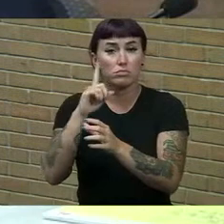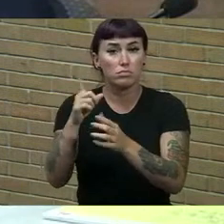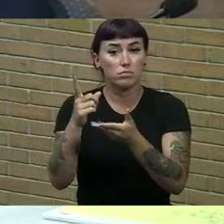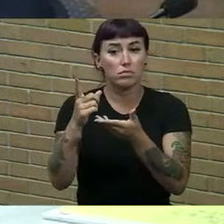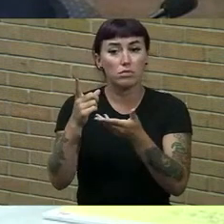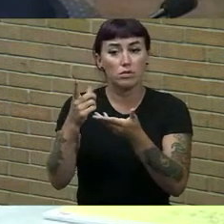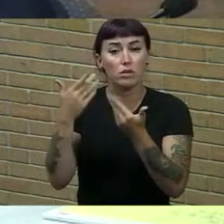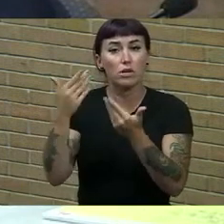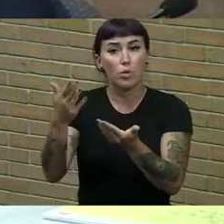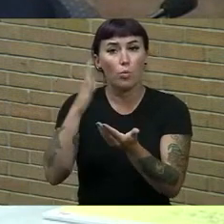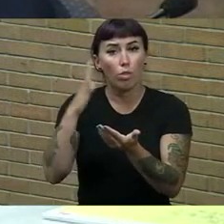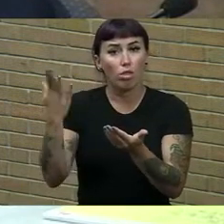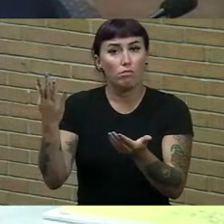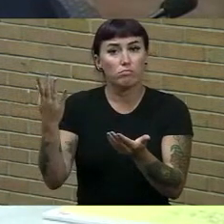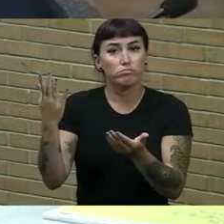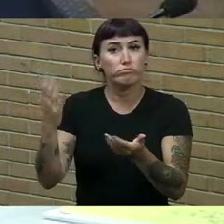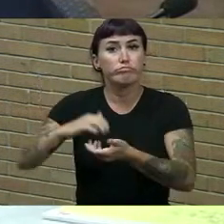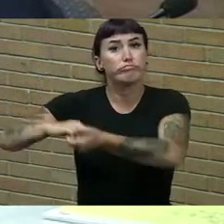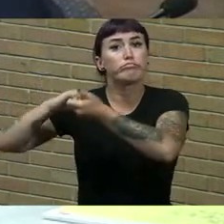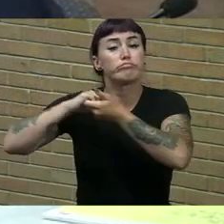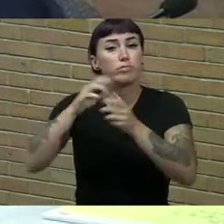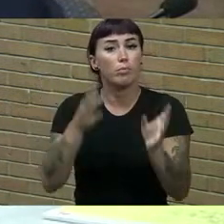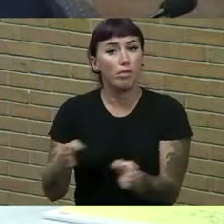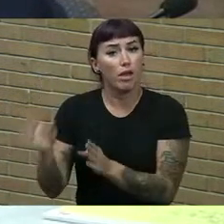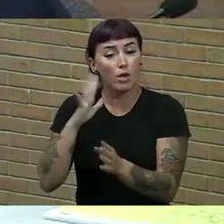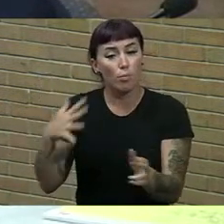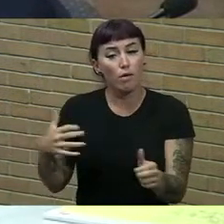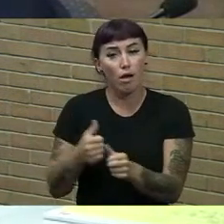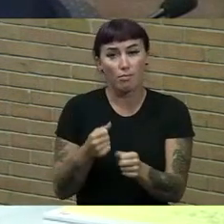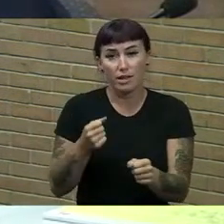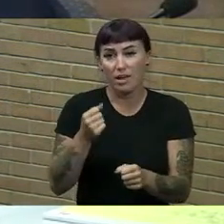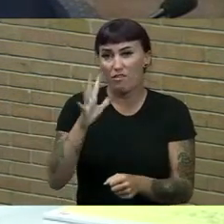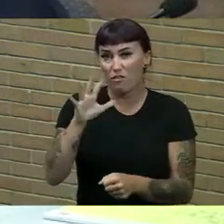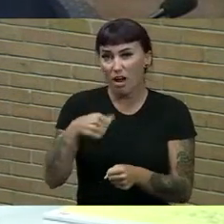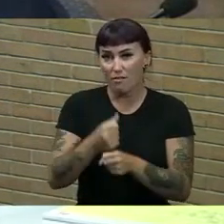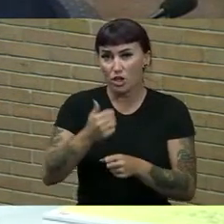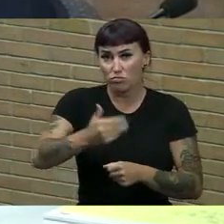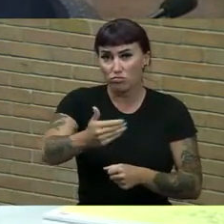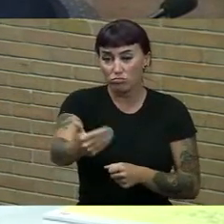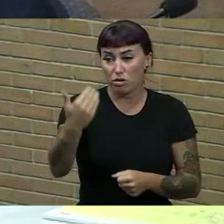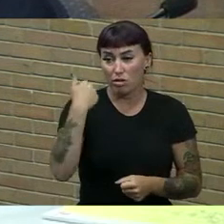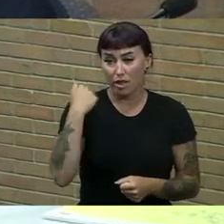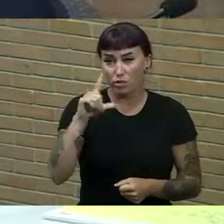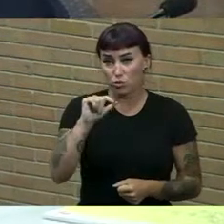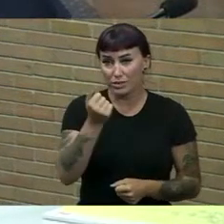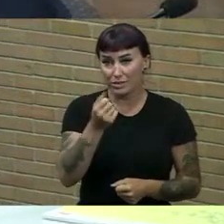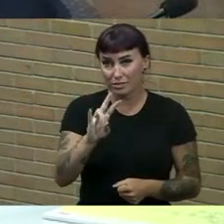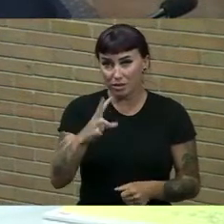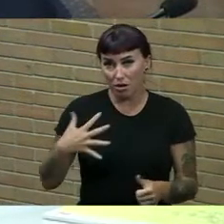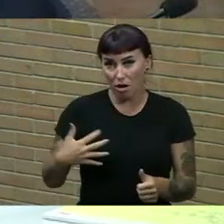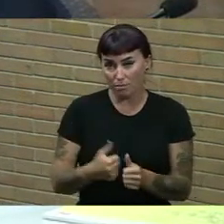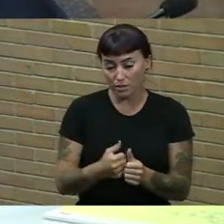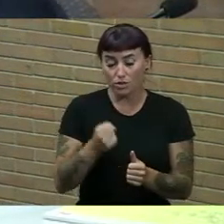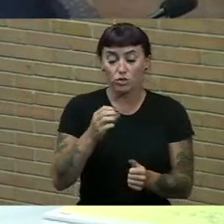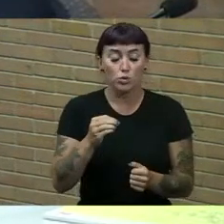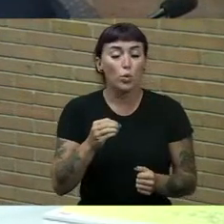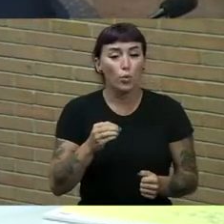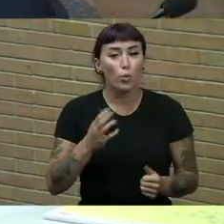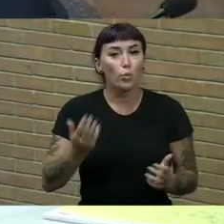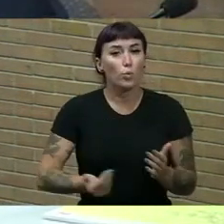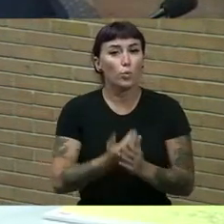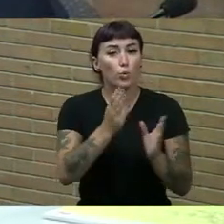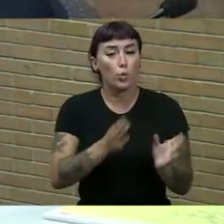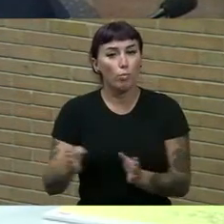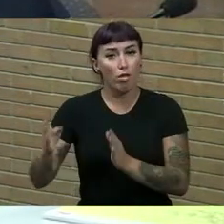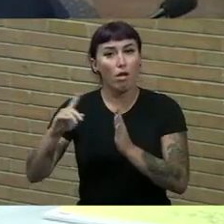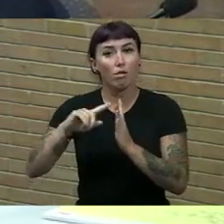co-author such a plan. That has to be updated every 5 years. So our last update was in 2017, and so there's a new plan started work